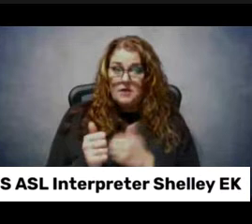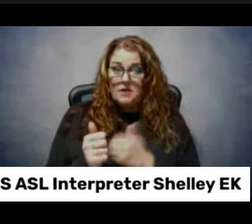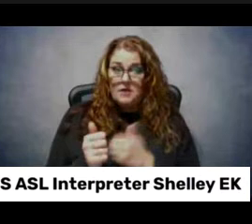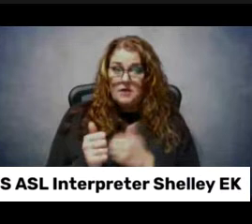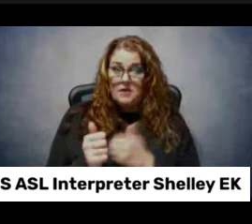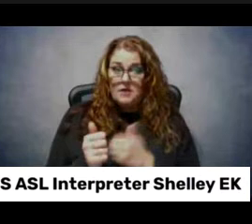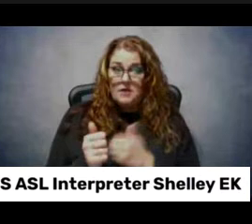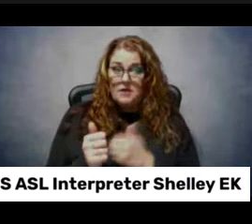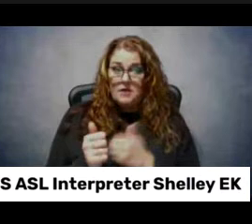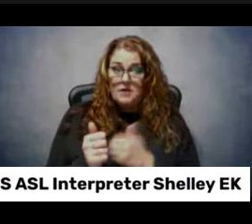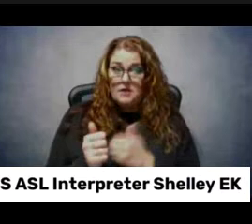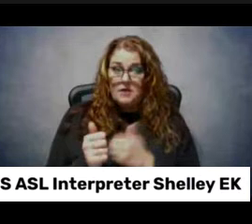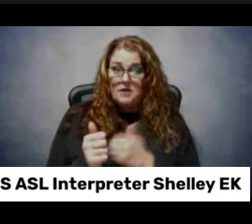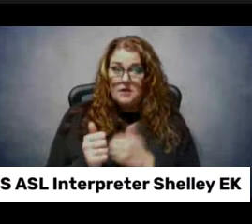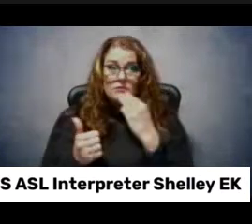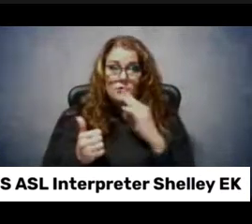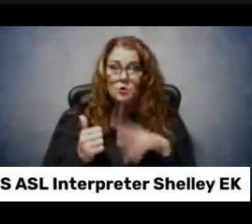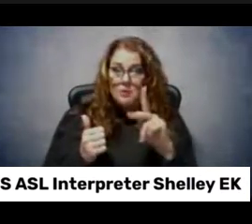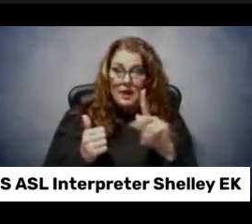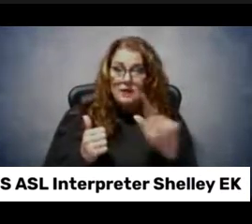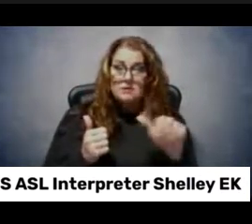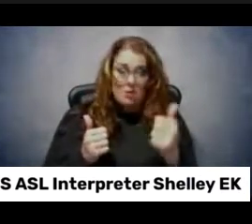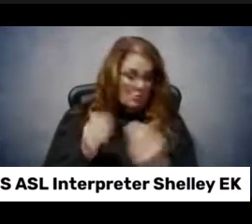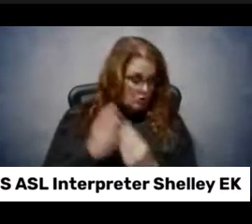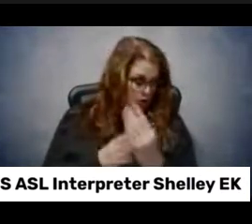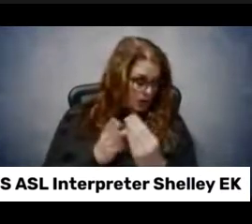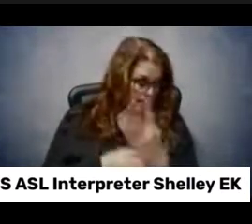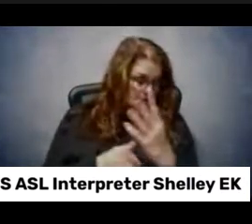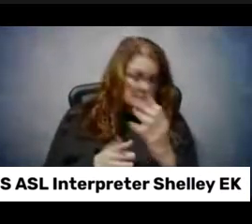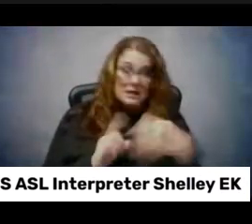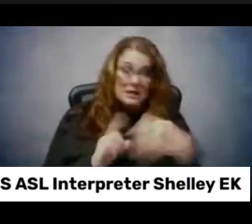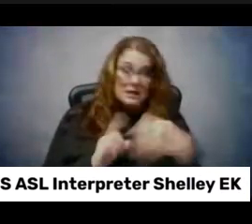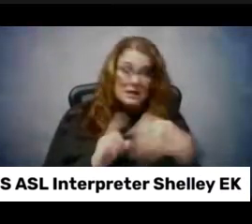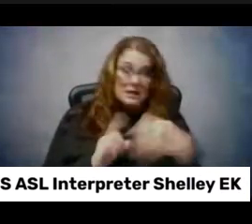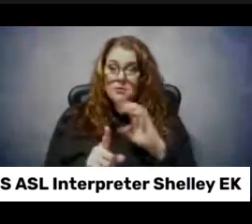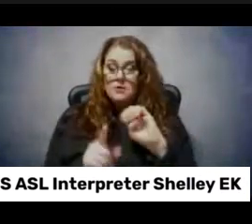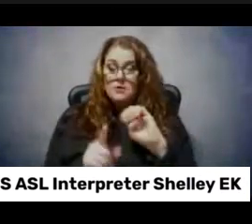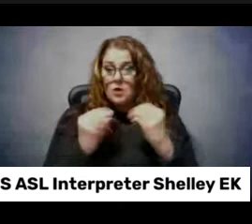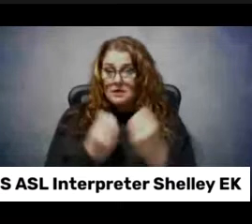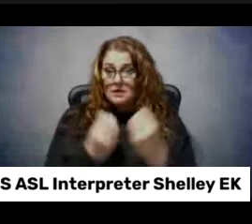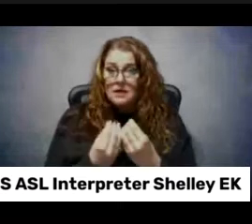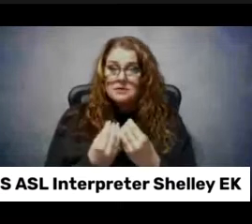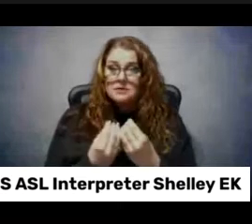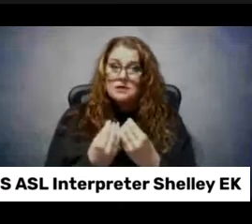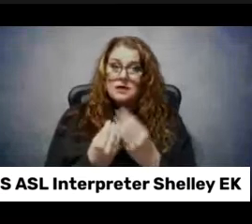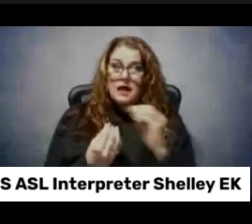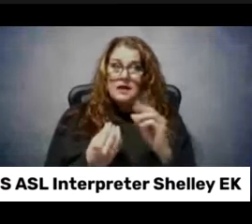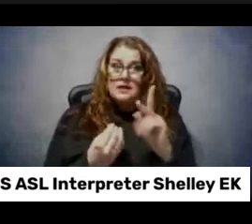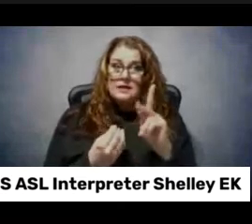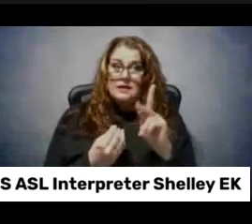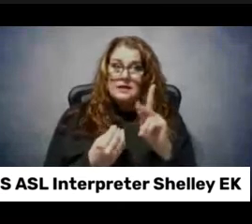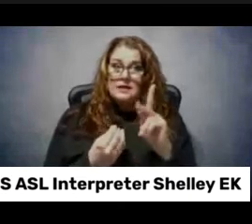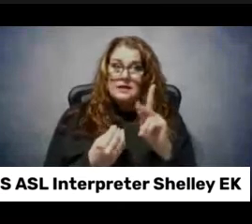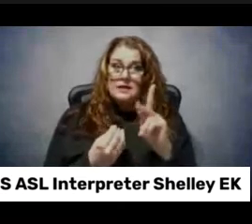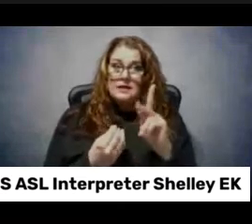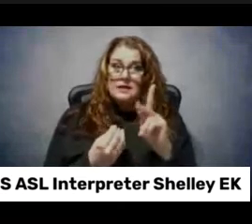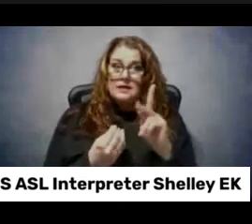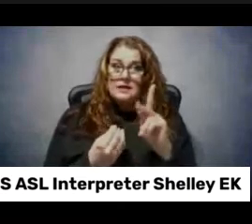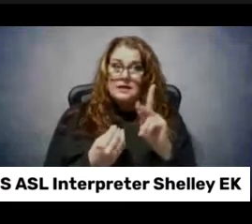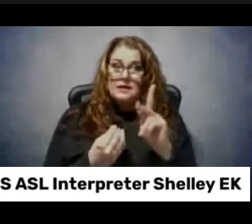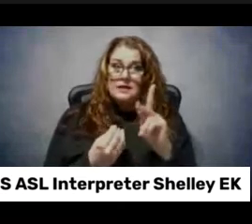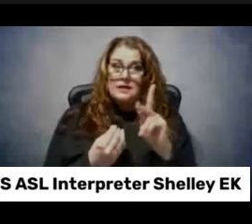refugee agencies, food banks, other gardens, environmental organizations, and sort of key people who are